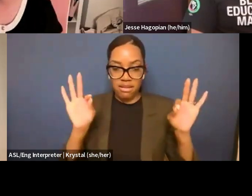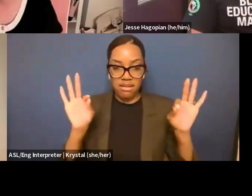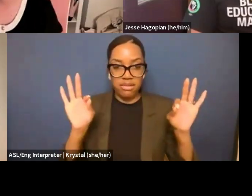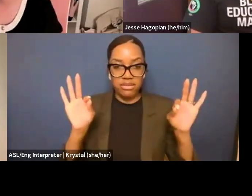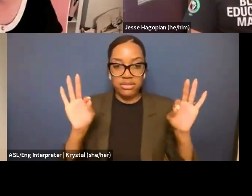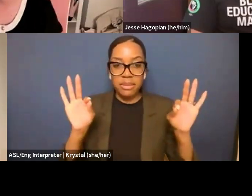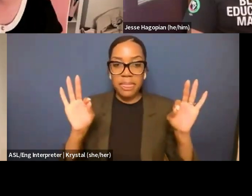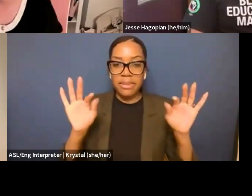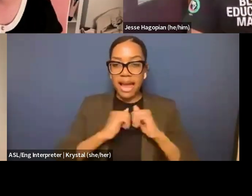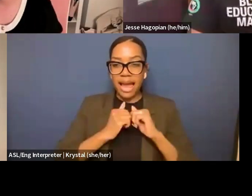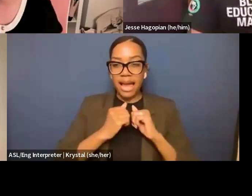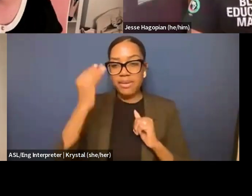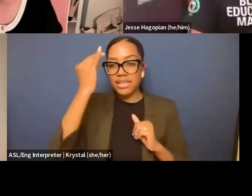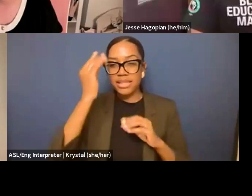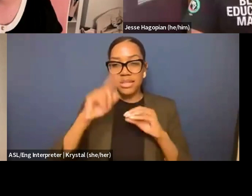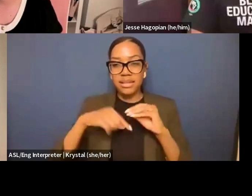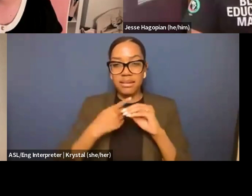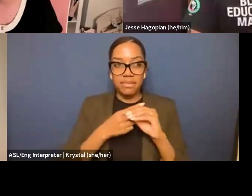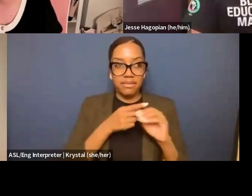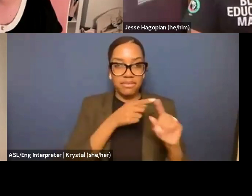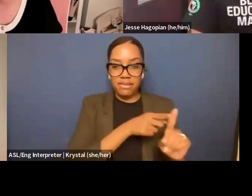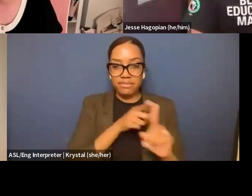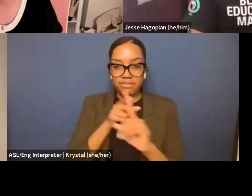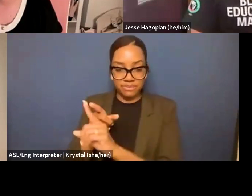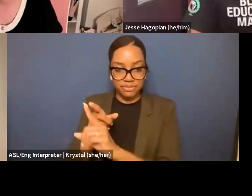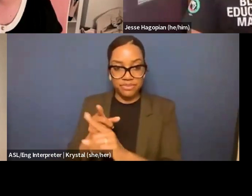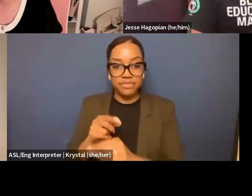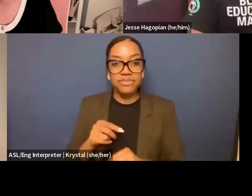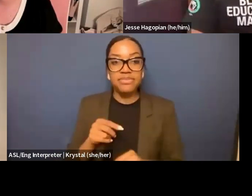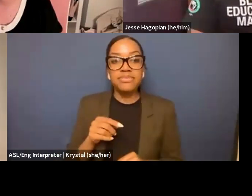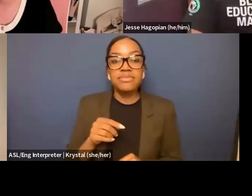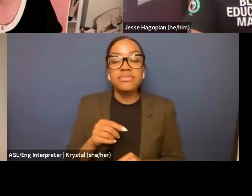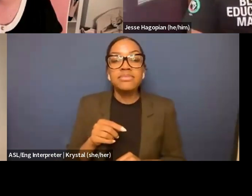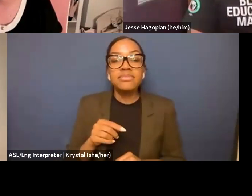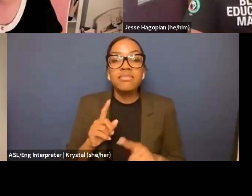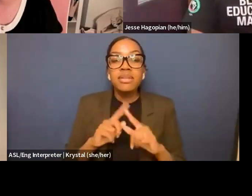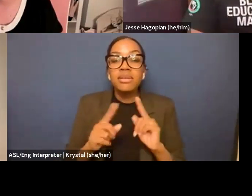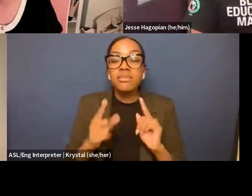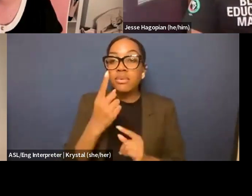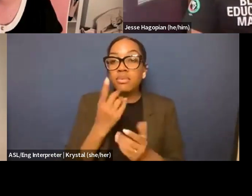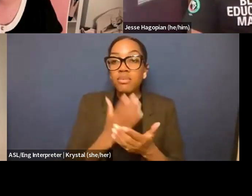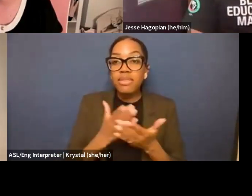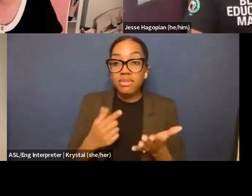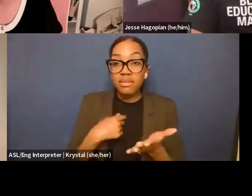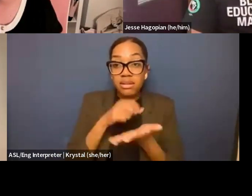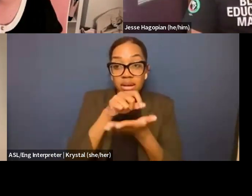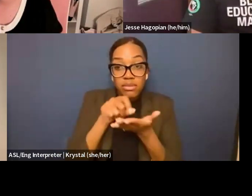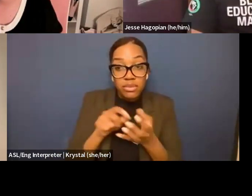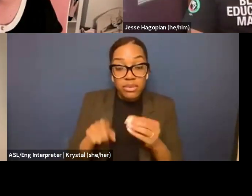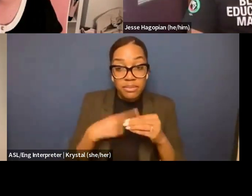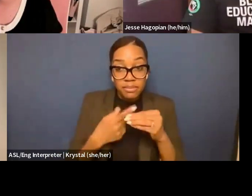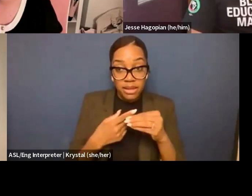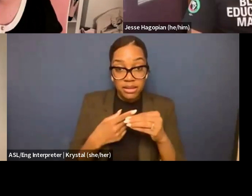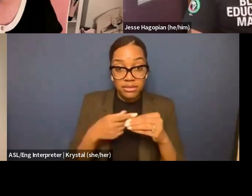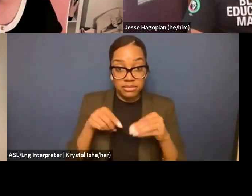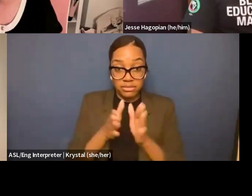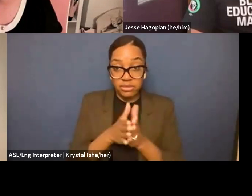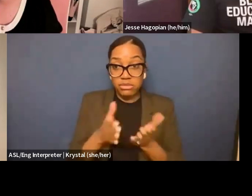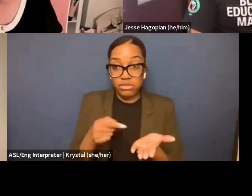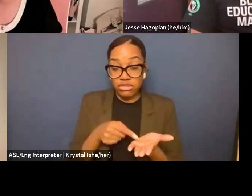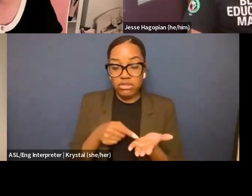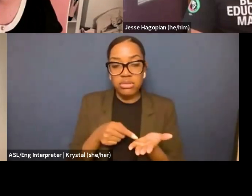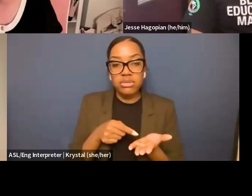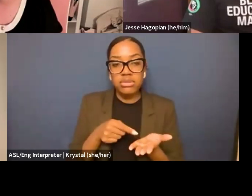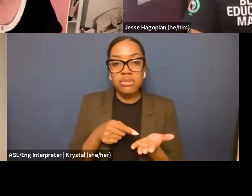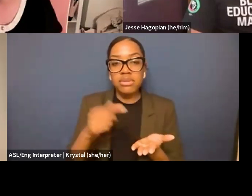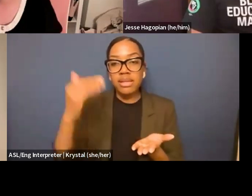these these respective interests. But one of the things that I wrote about in the book is sort of Black